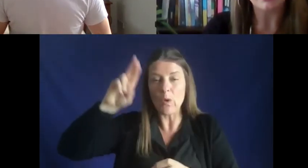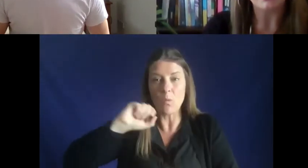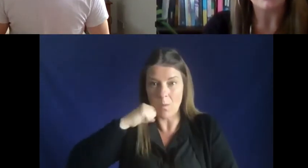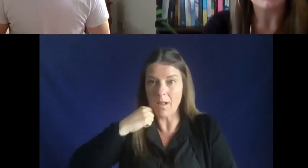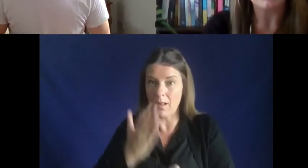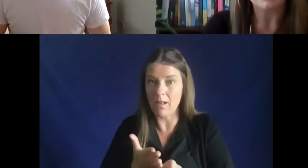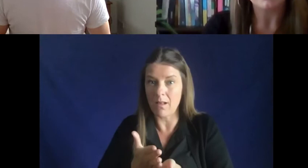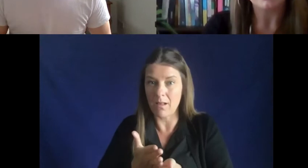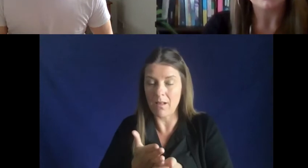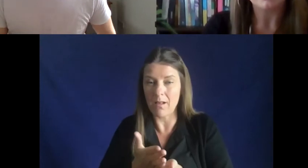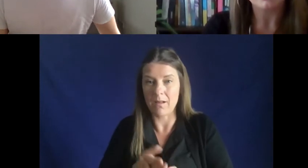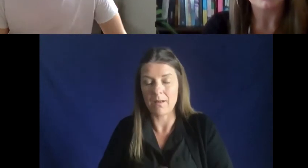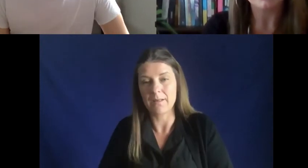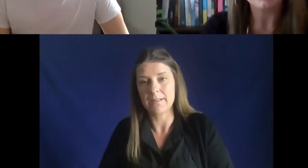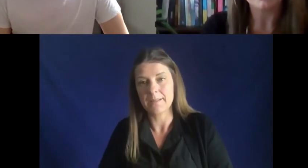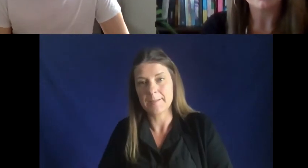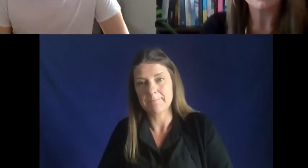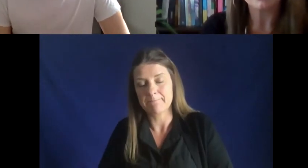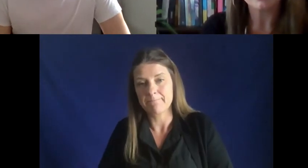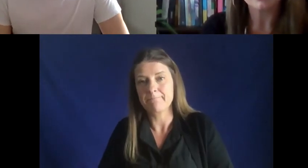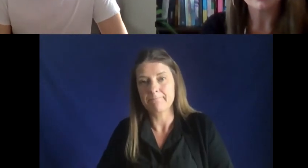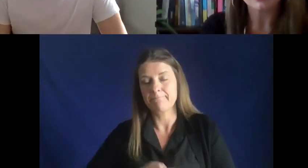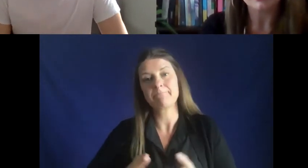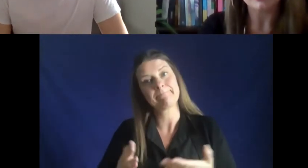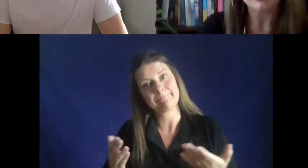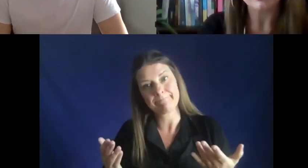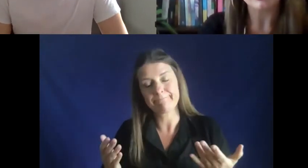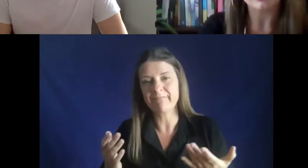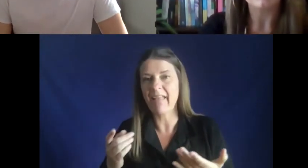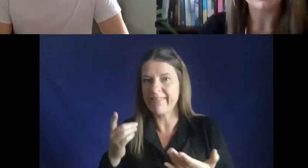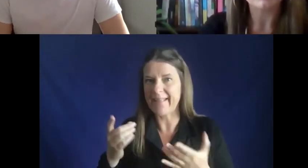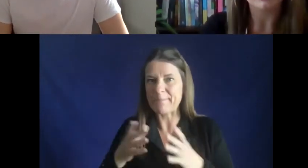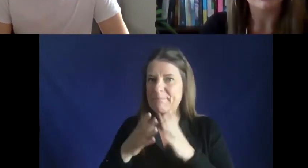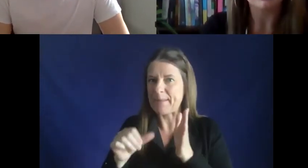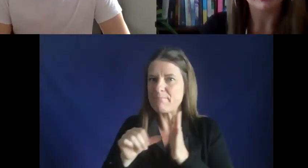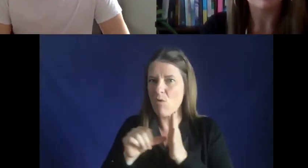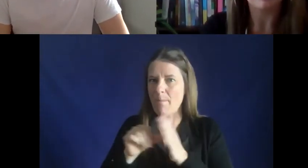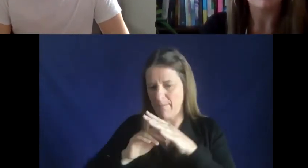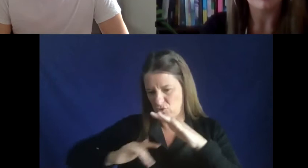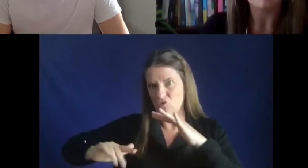Yeah, and I think that's another ingrained problem.